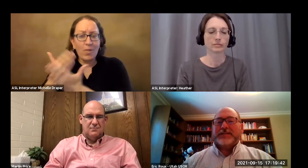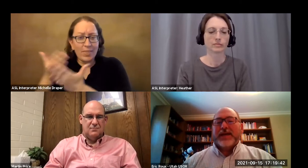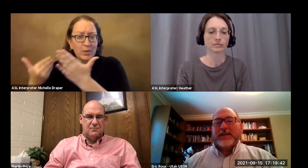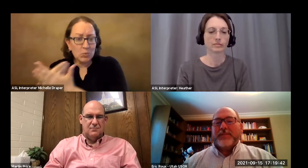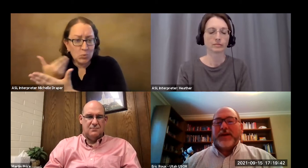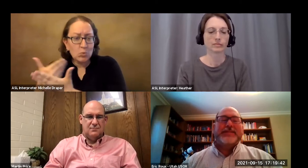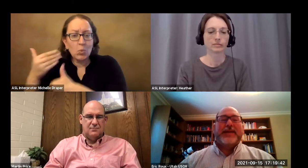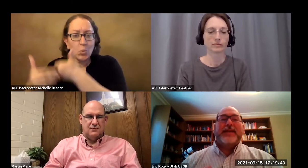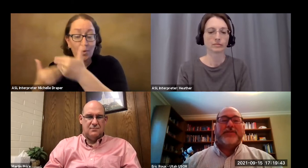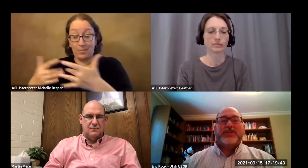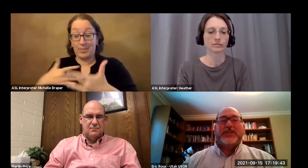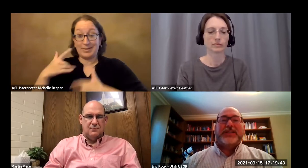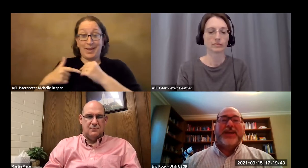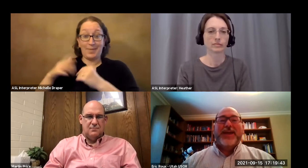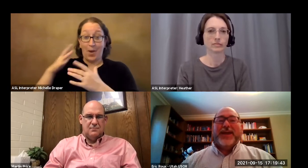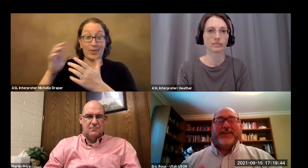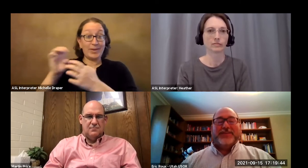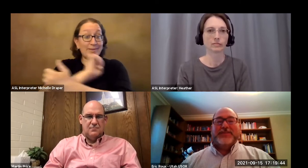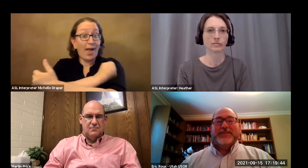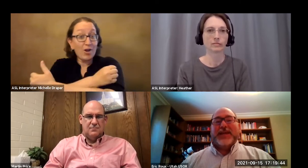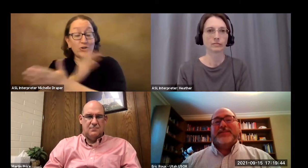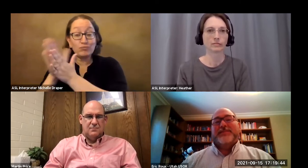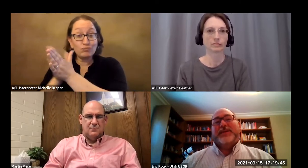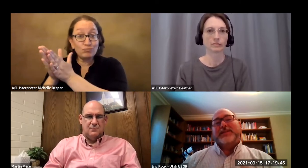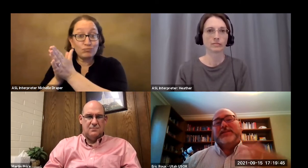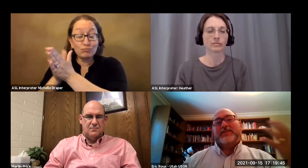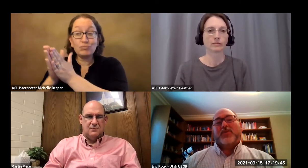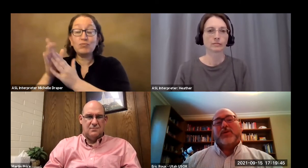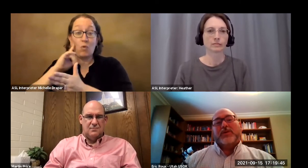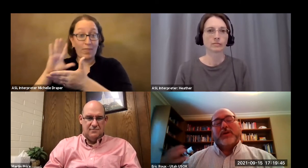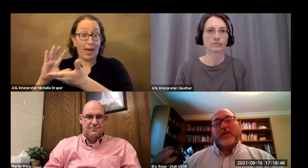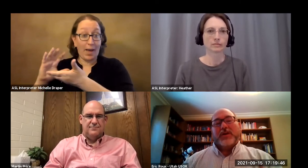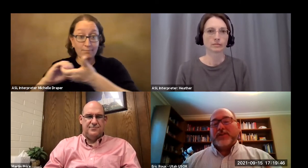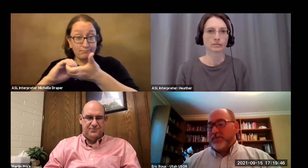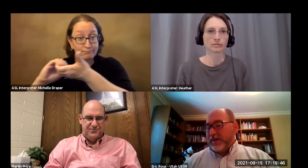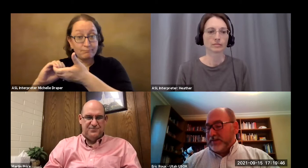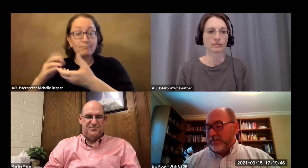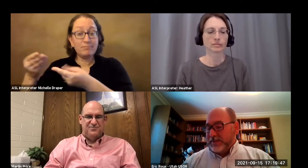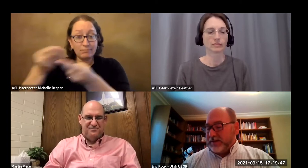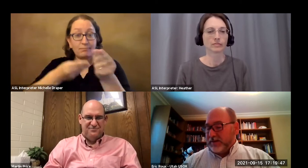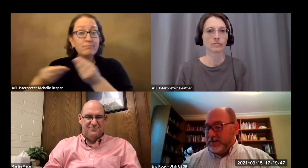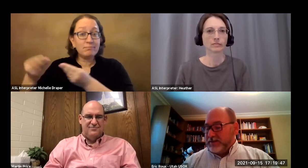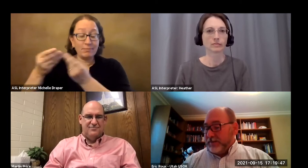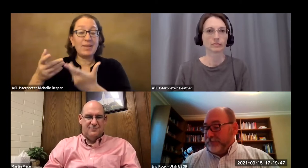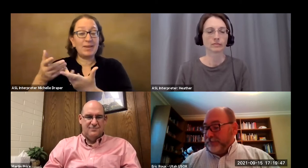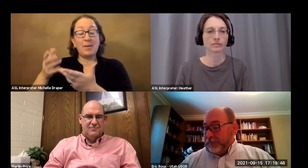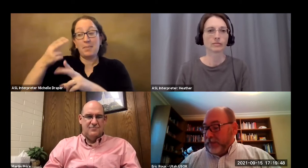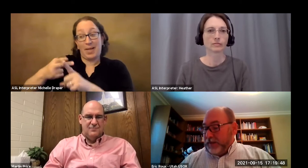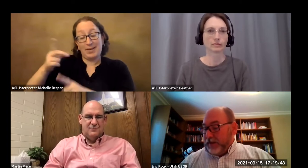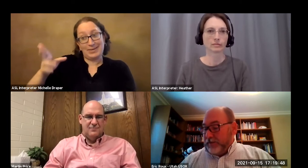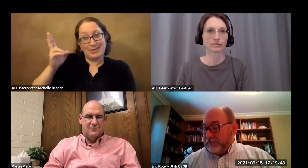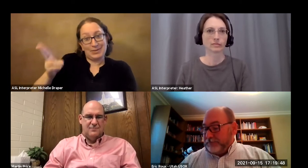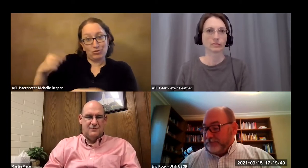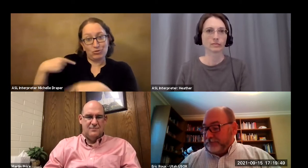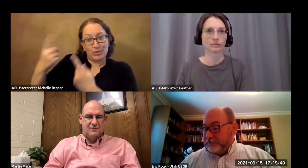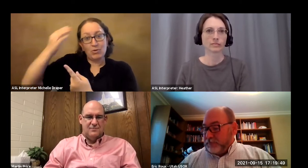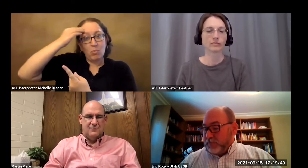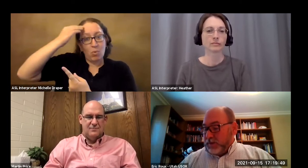we're very excited about his energy and enthusiasm and his historic knowledge about some of these areas.